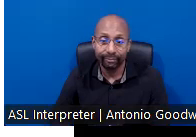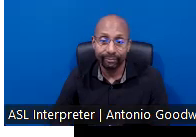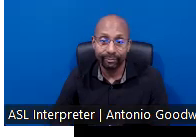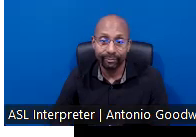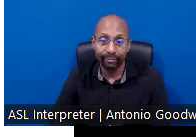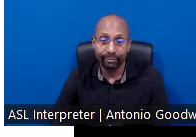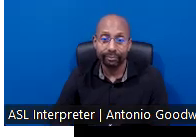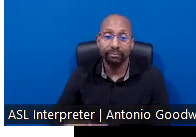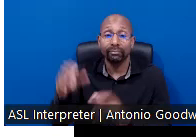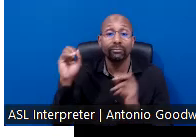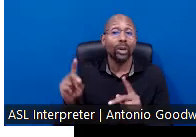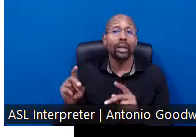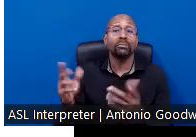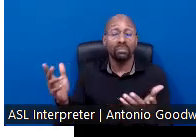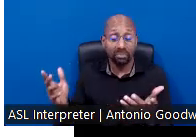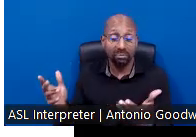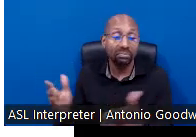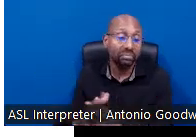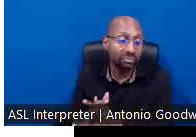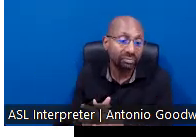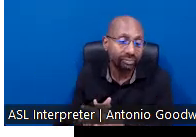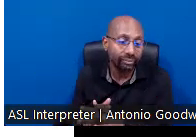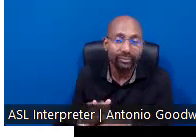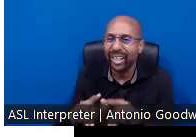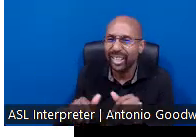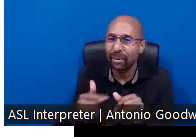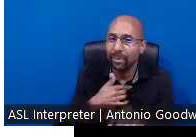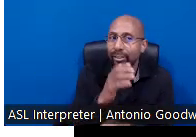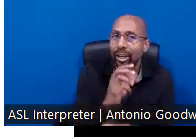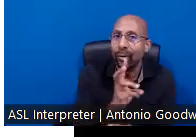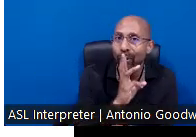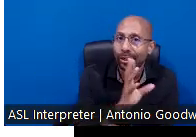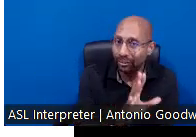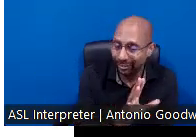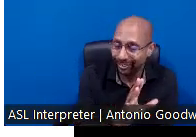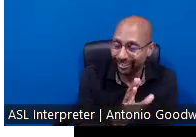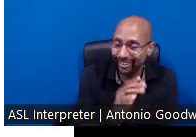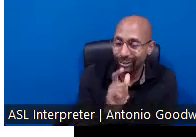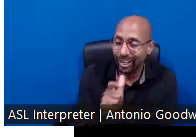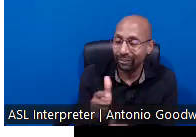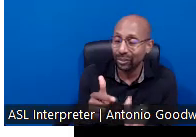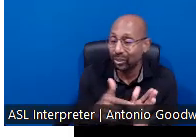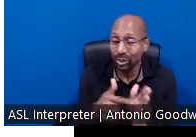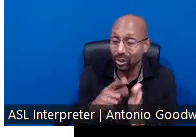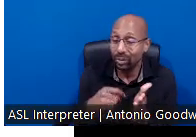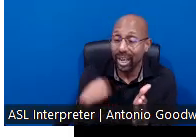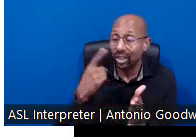All right, perfect. It also allowed me to have a water break and not have to show you what I look like drinking